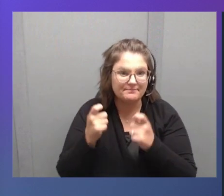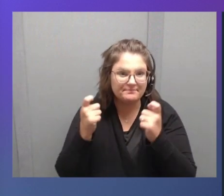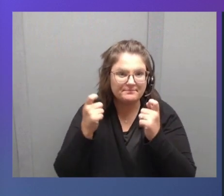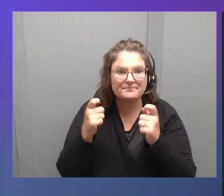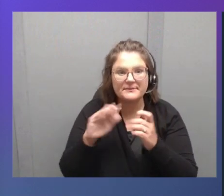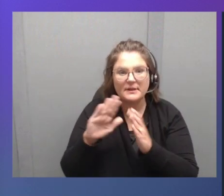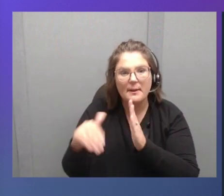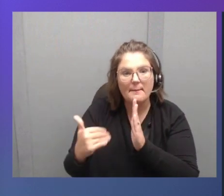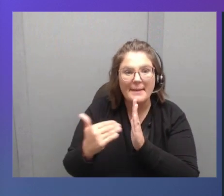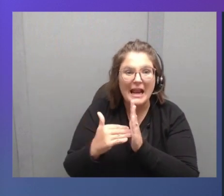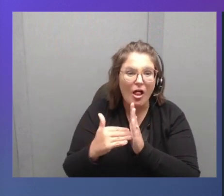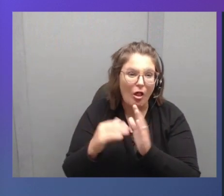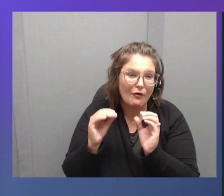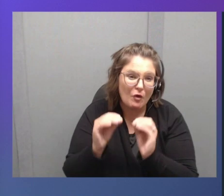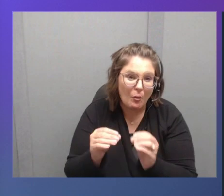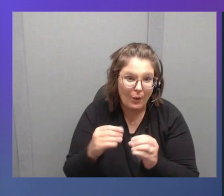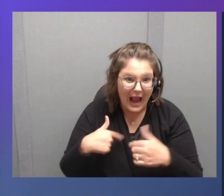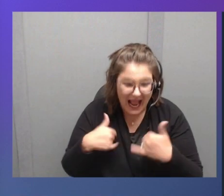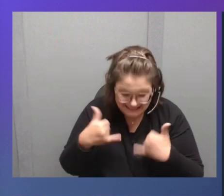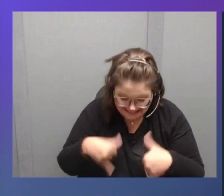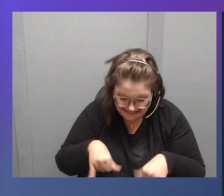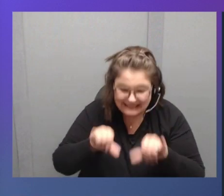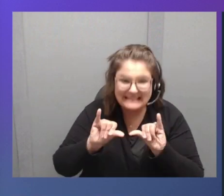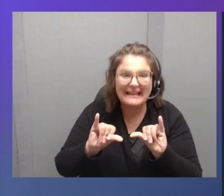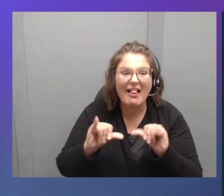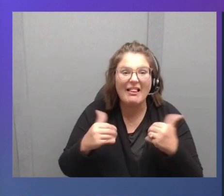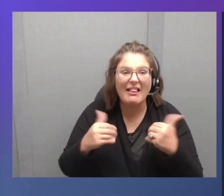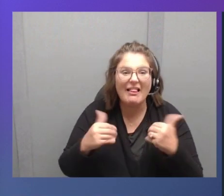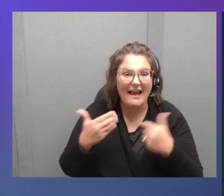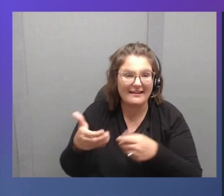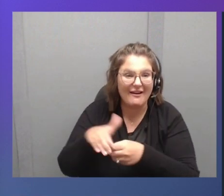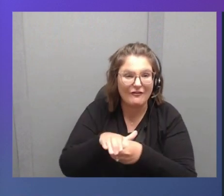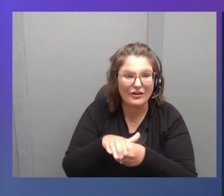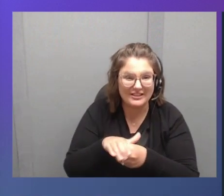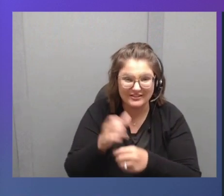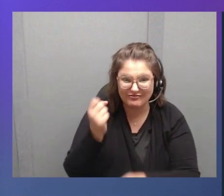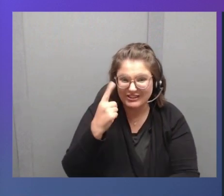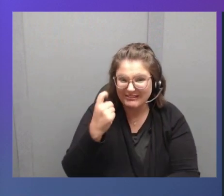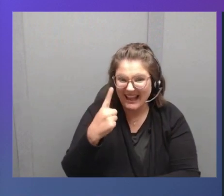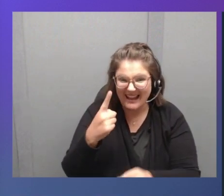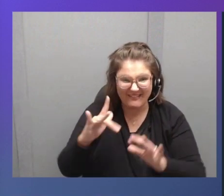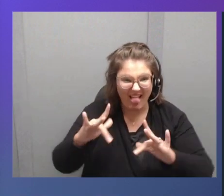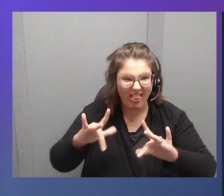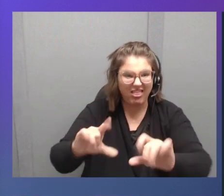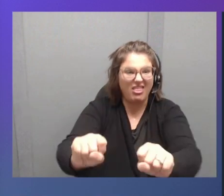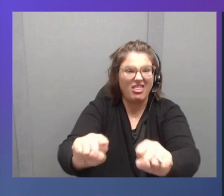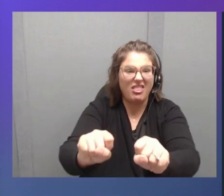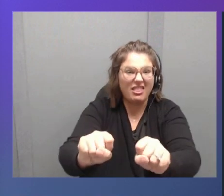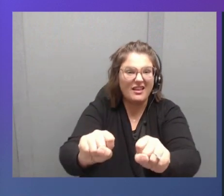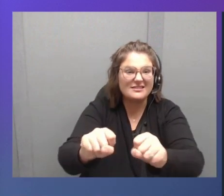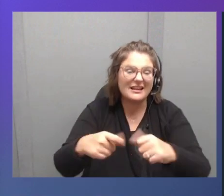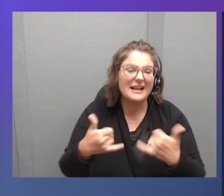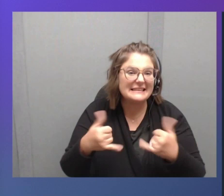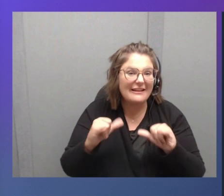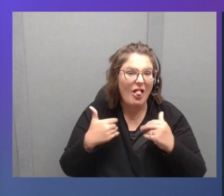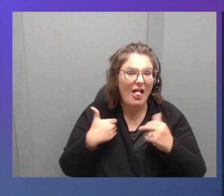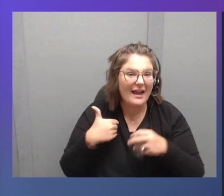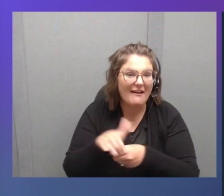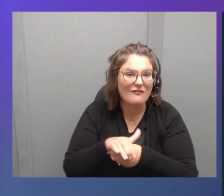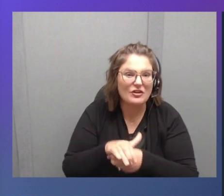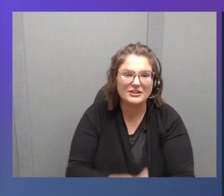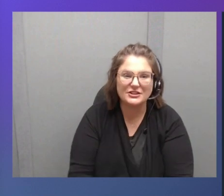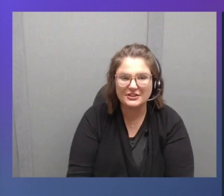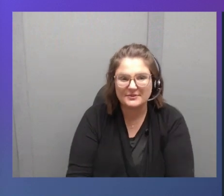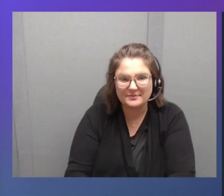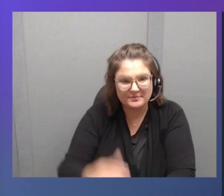had coverage. I mean, literally, there's nothing but poppies out there. Yeah. So the poppies had LoRa built in. Yeah, exactly. And